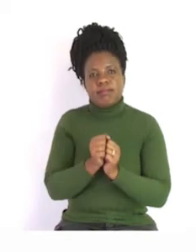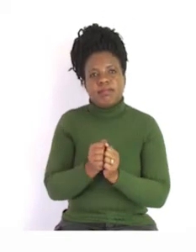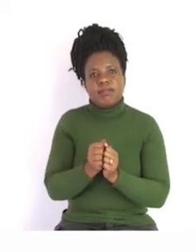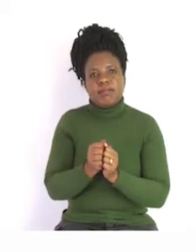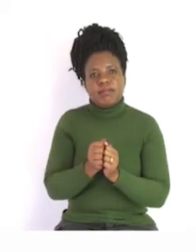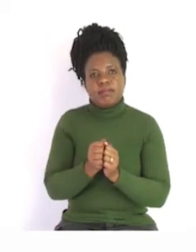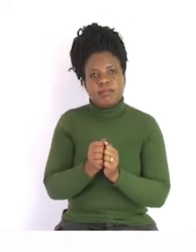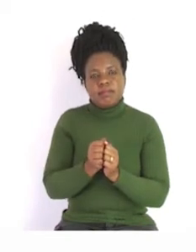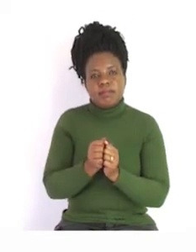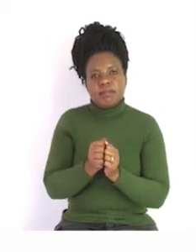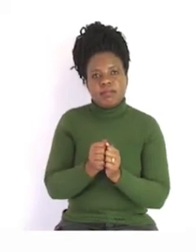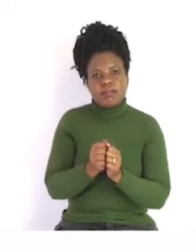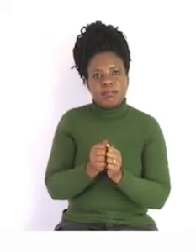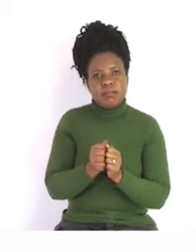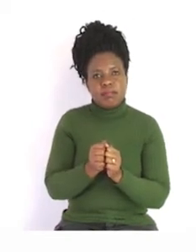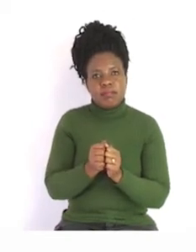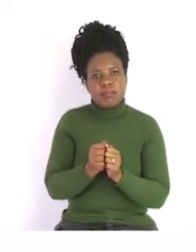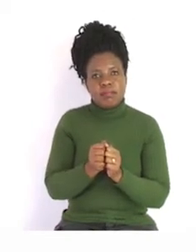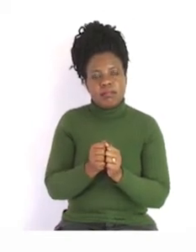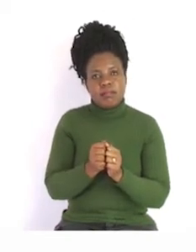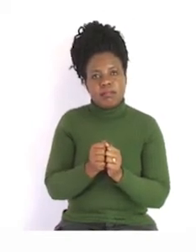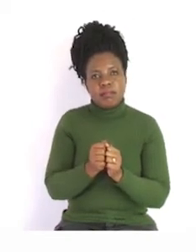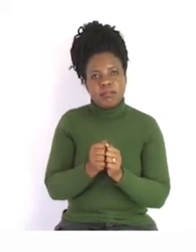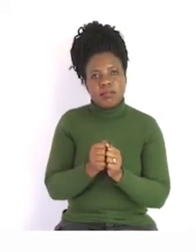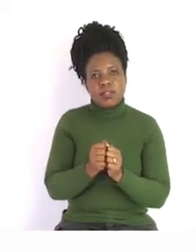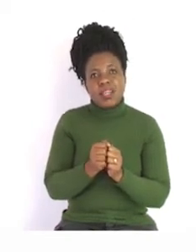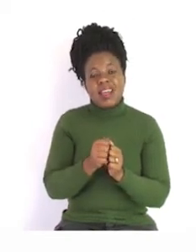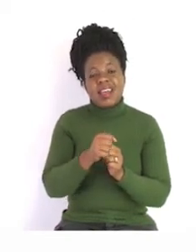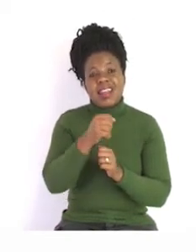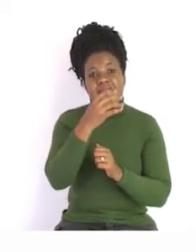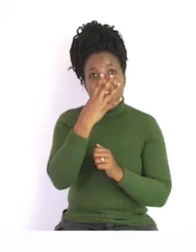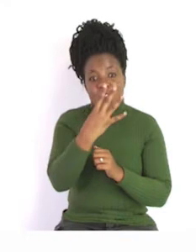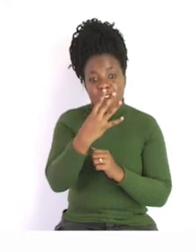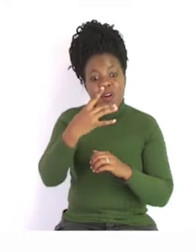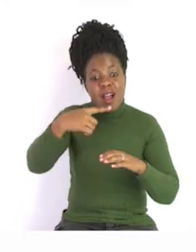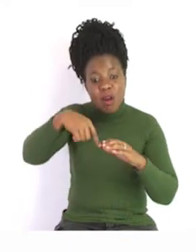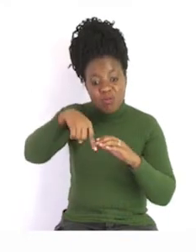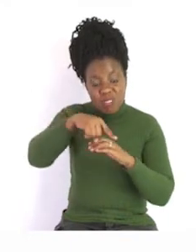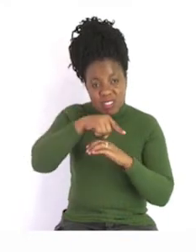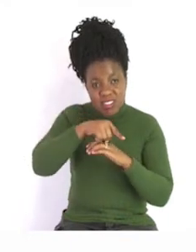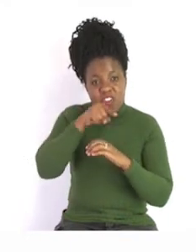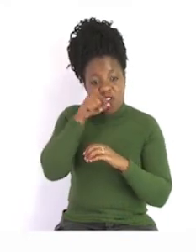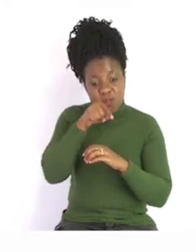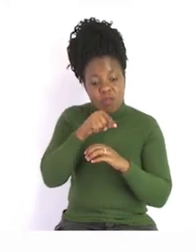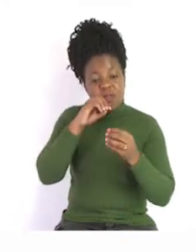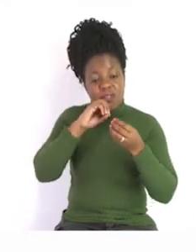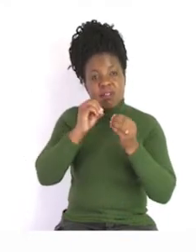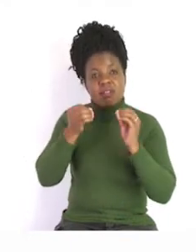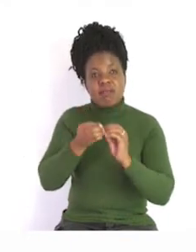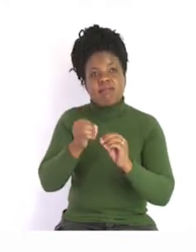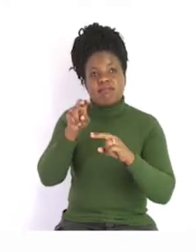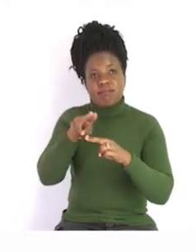For example, your 4, which is on the outside, all right, will be